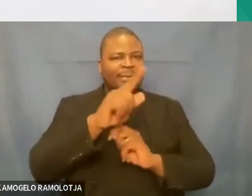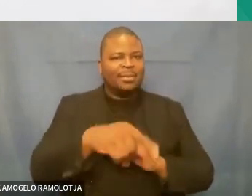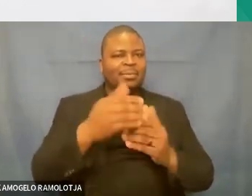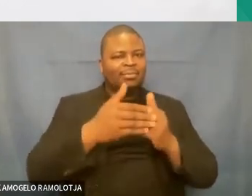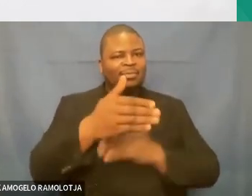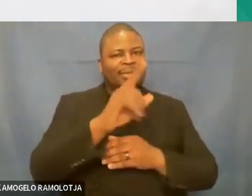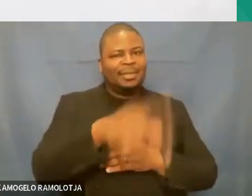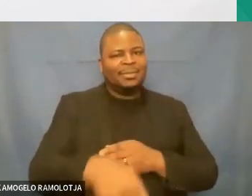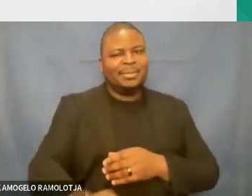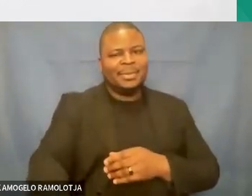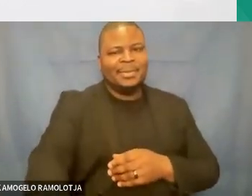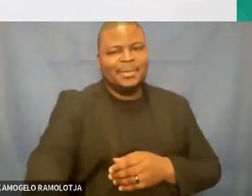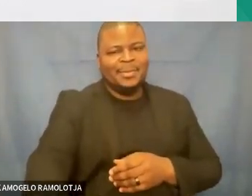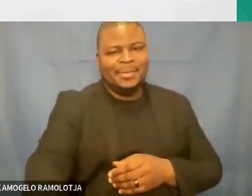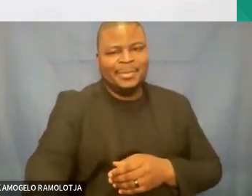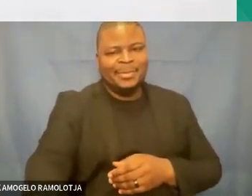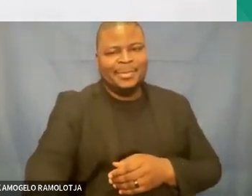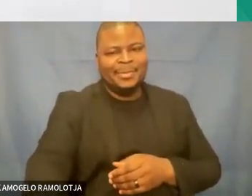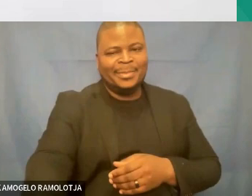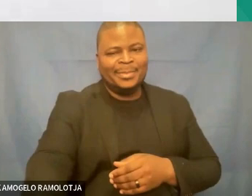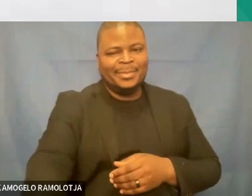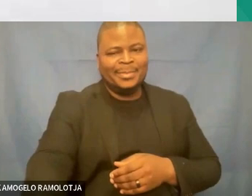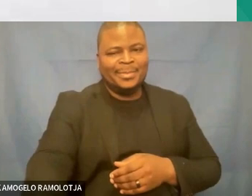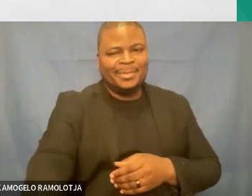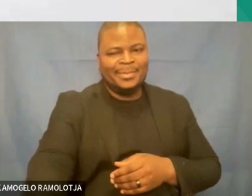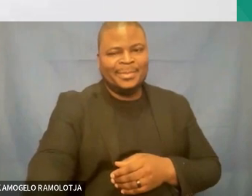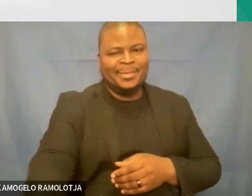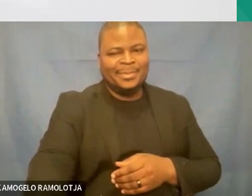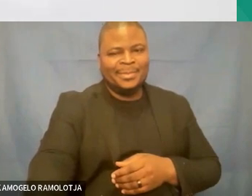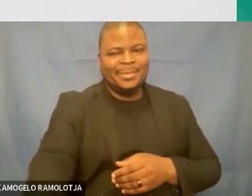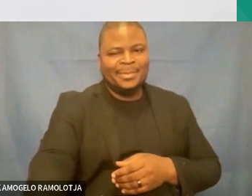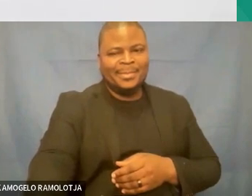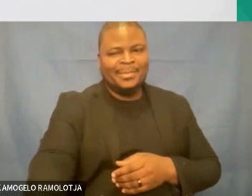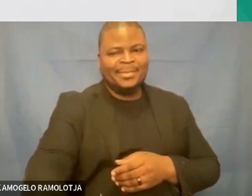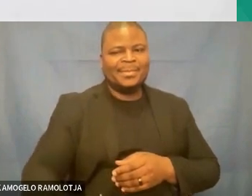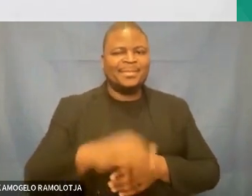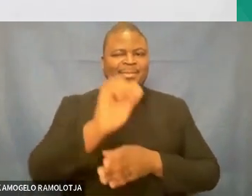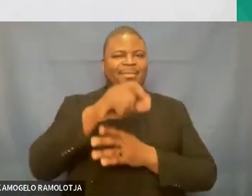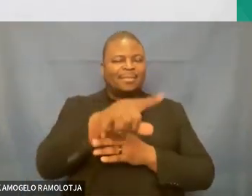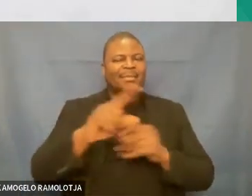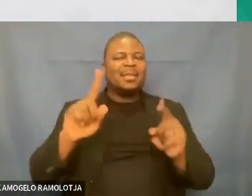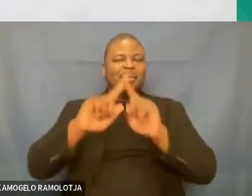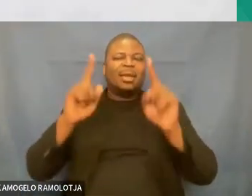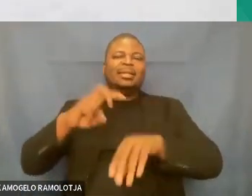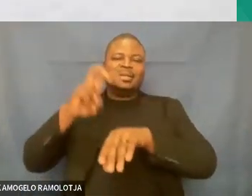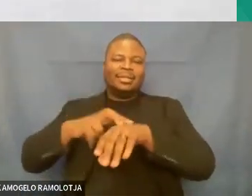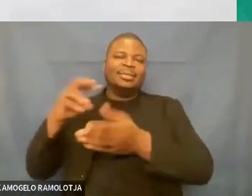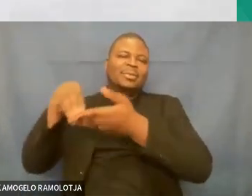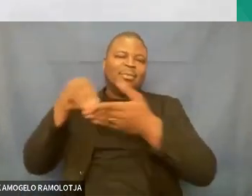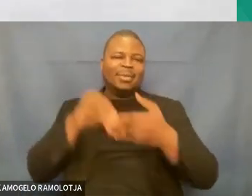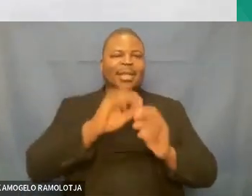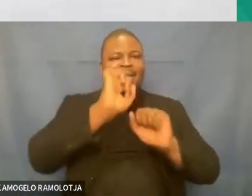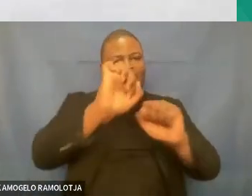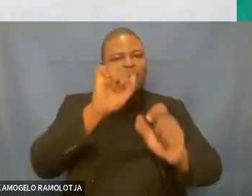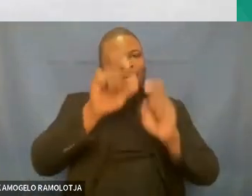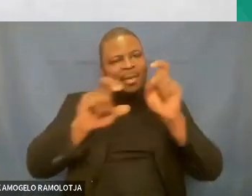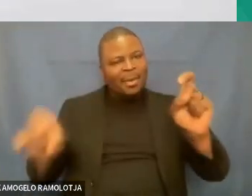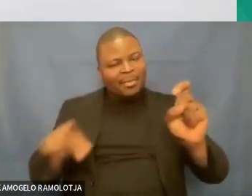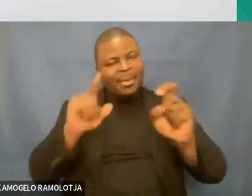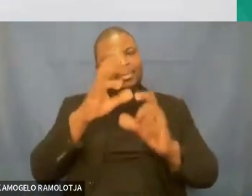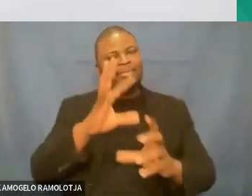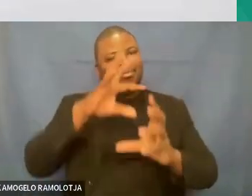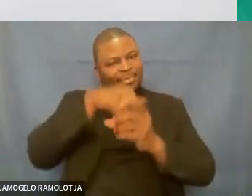the conversation. And I think that's the call to action for everybody else. Bring your people into the conversation, hold them